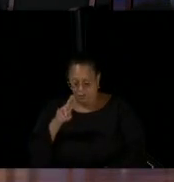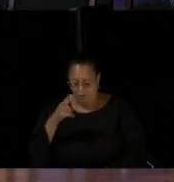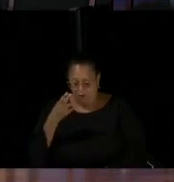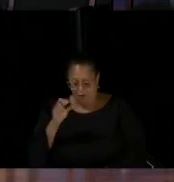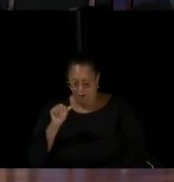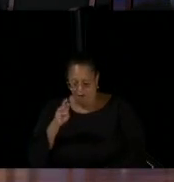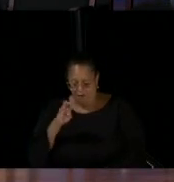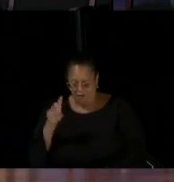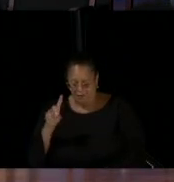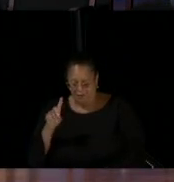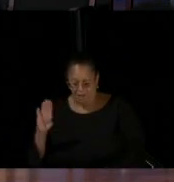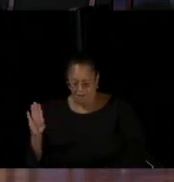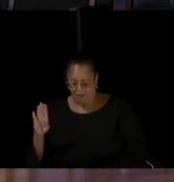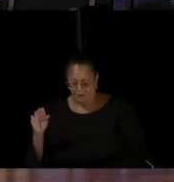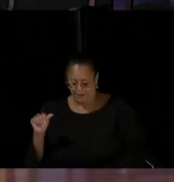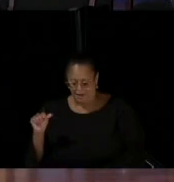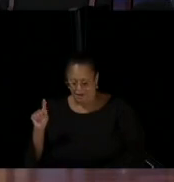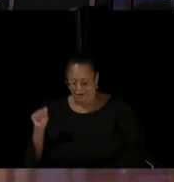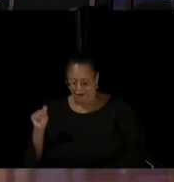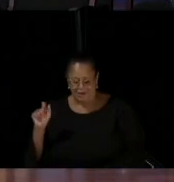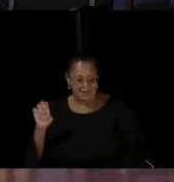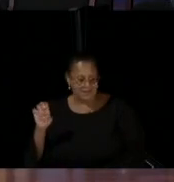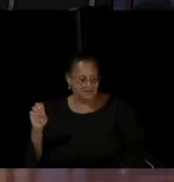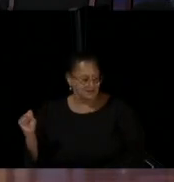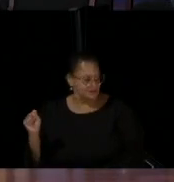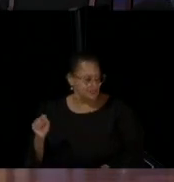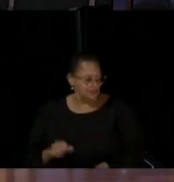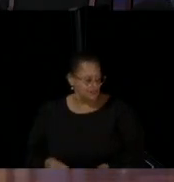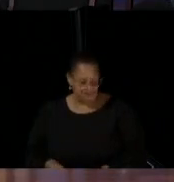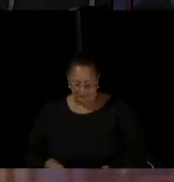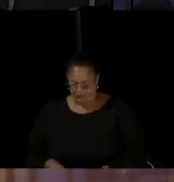Mohammed Baris Atez.